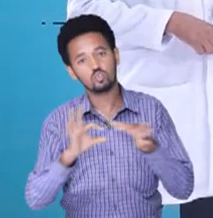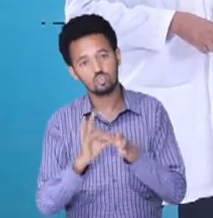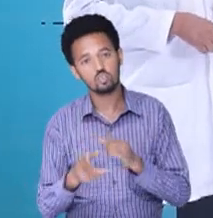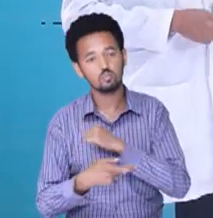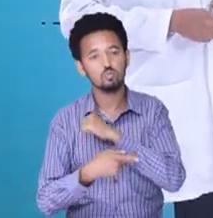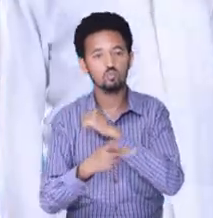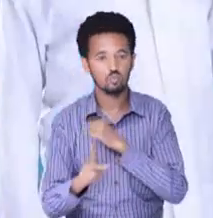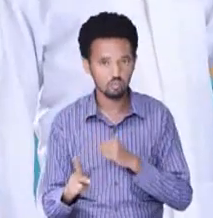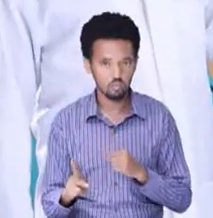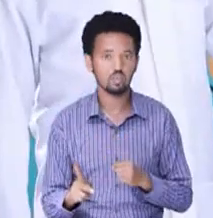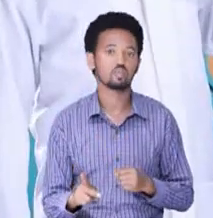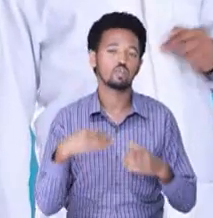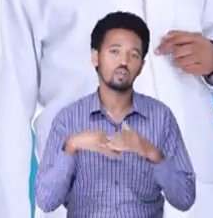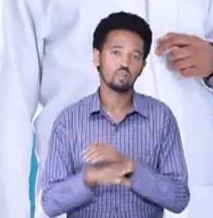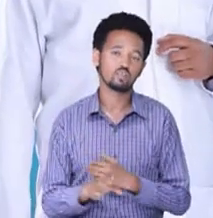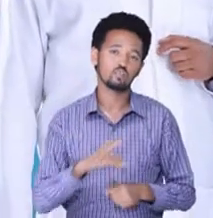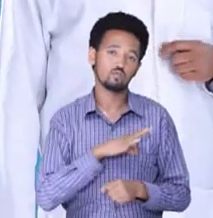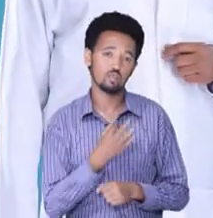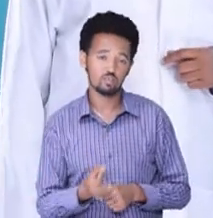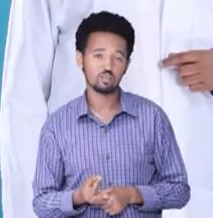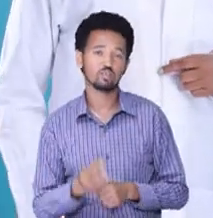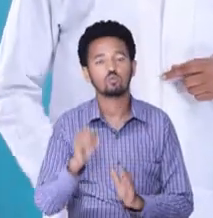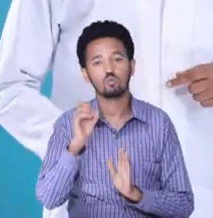in France. On August